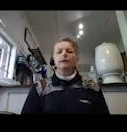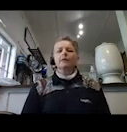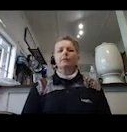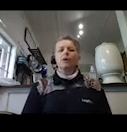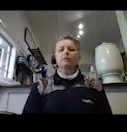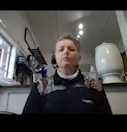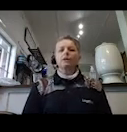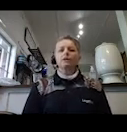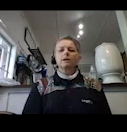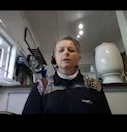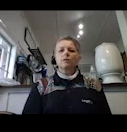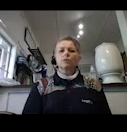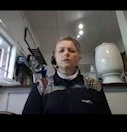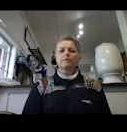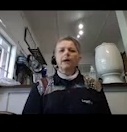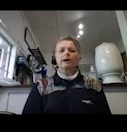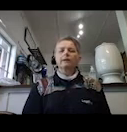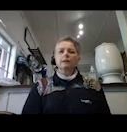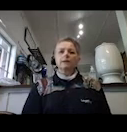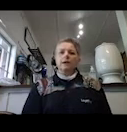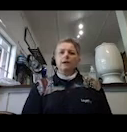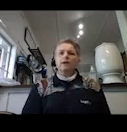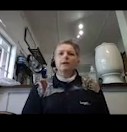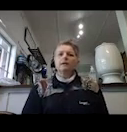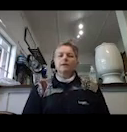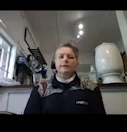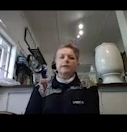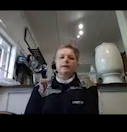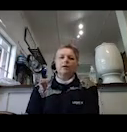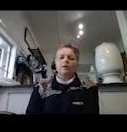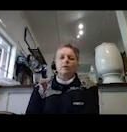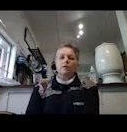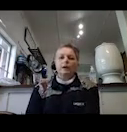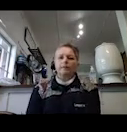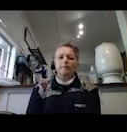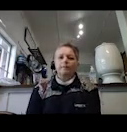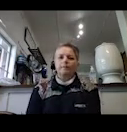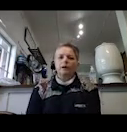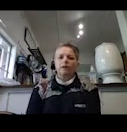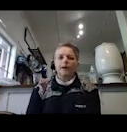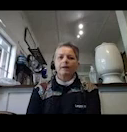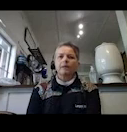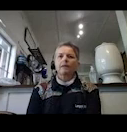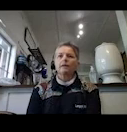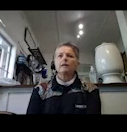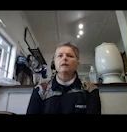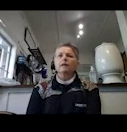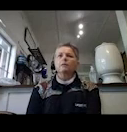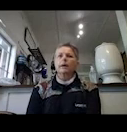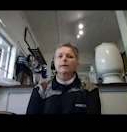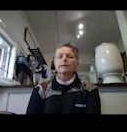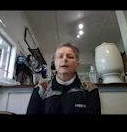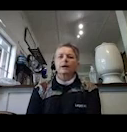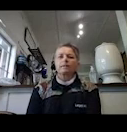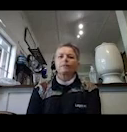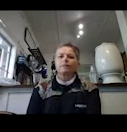Sometimes there might be orders made in the setting of a family,